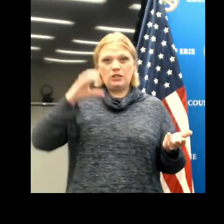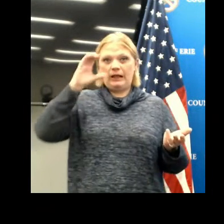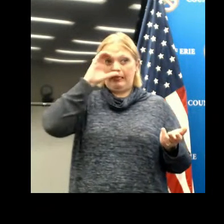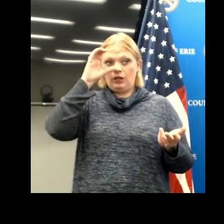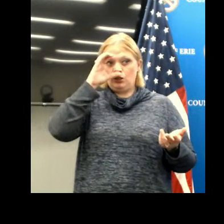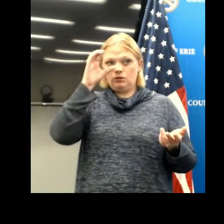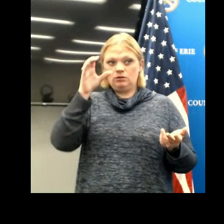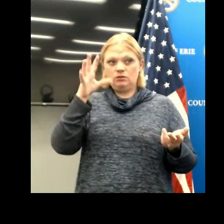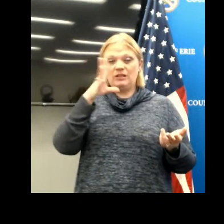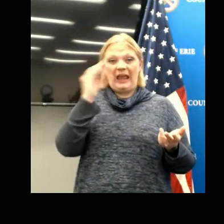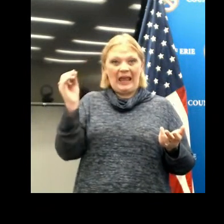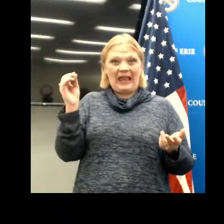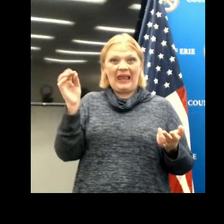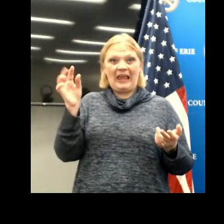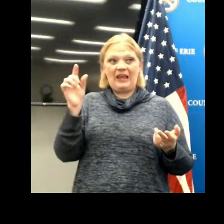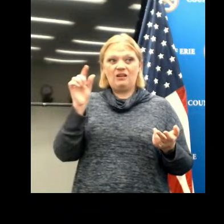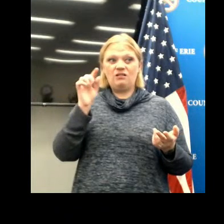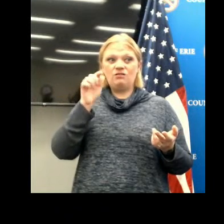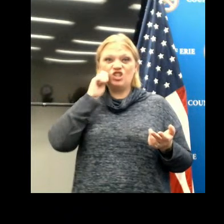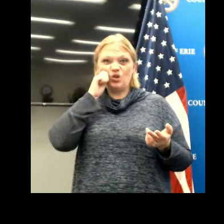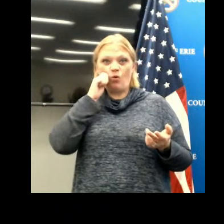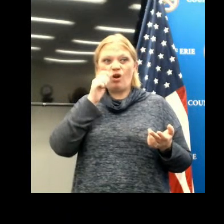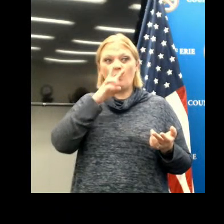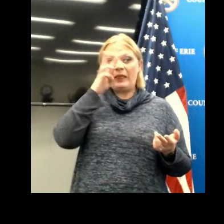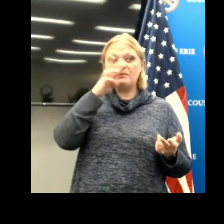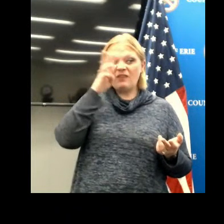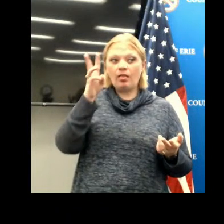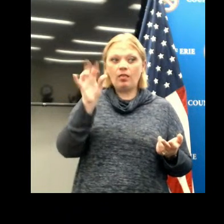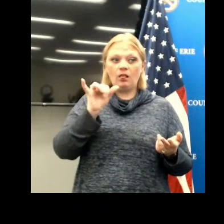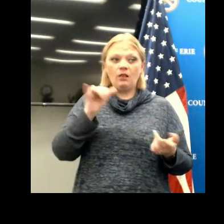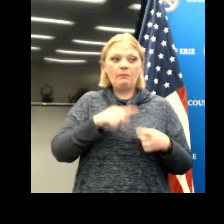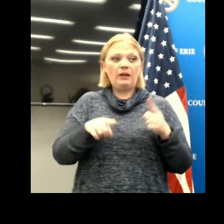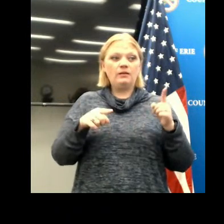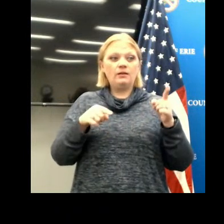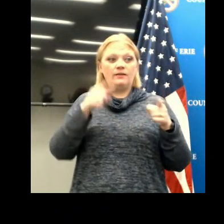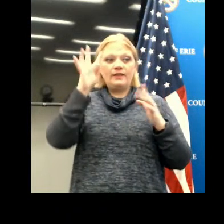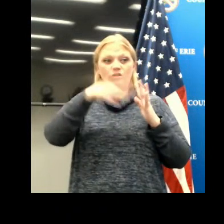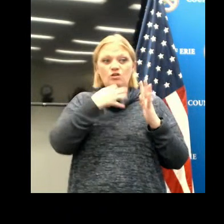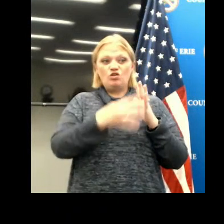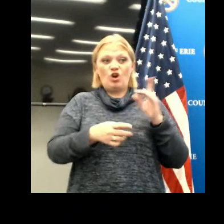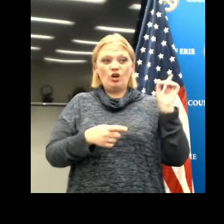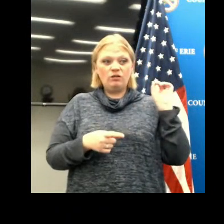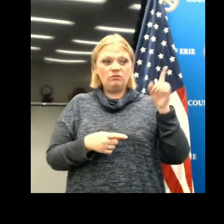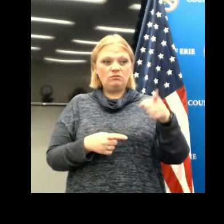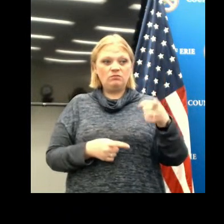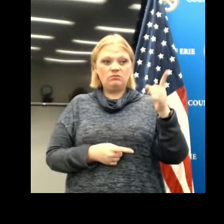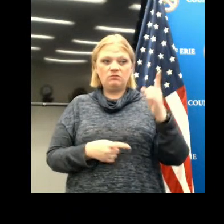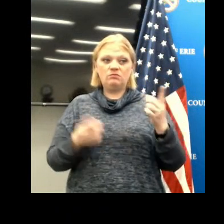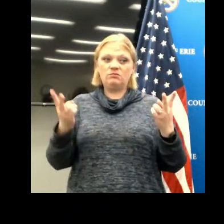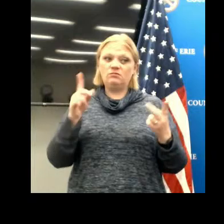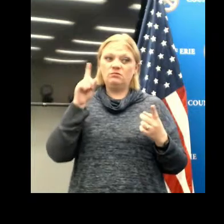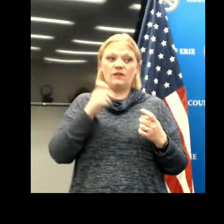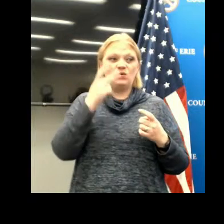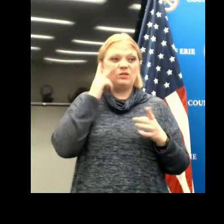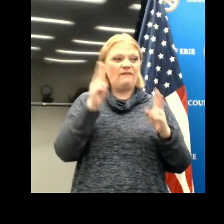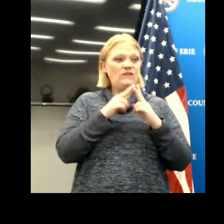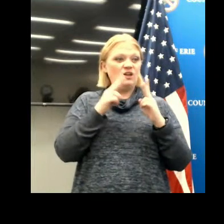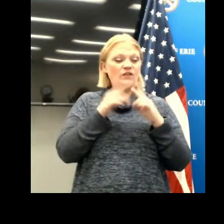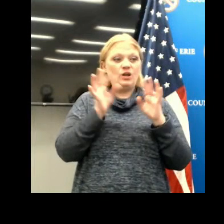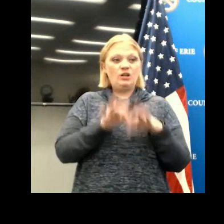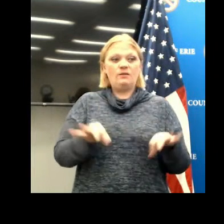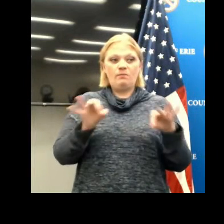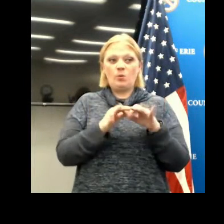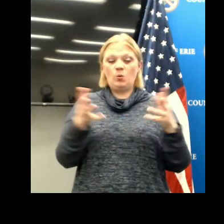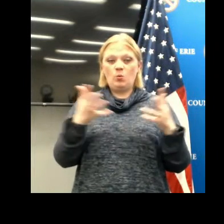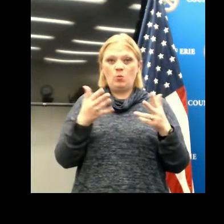Clarence. It's even a little tiny piece of it in Cheektowaga. But on this chart that you see up here, you see something that I think is very important that the state's looking at, and that's new